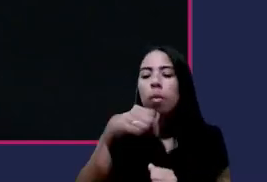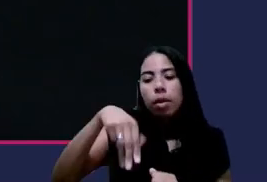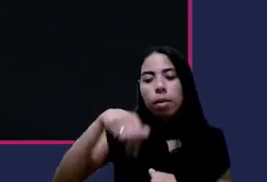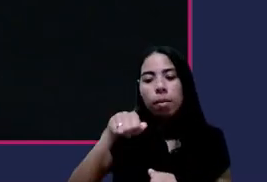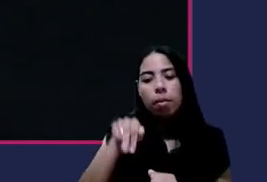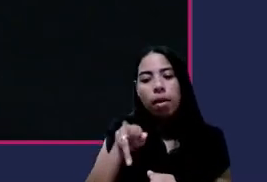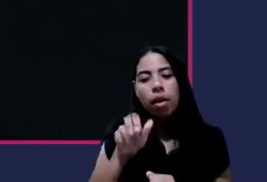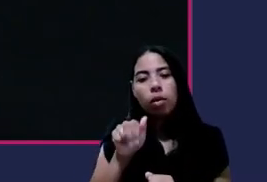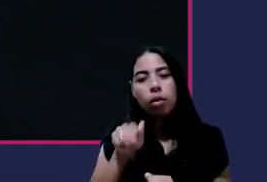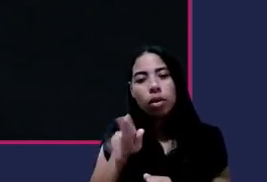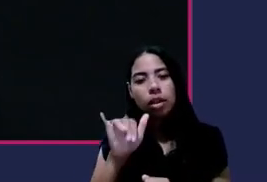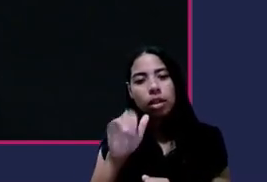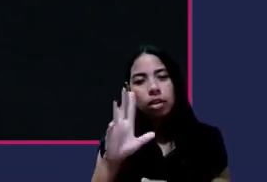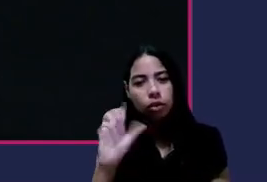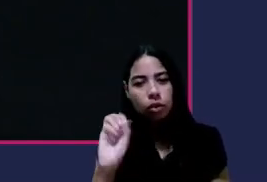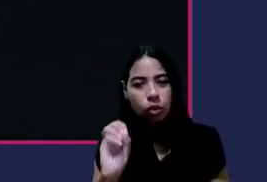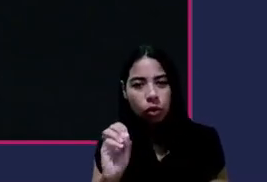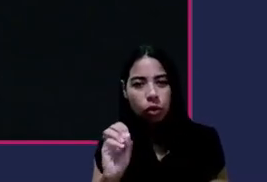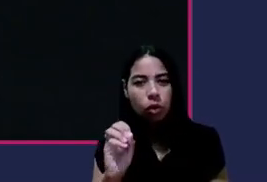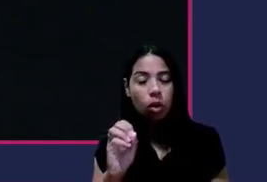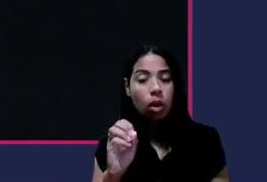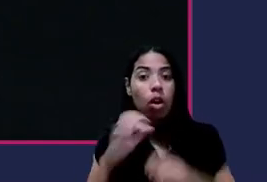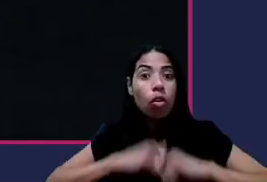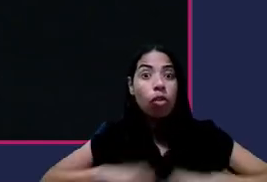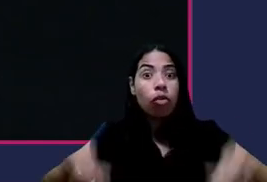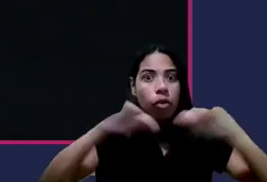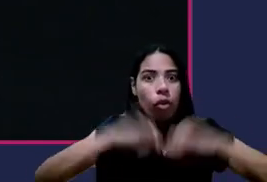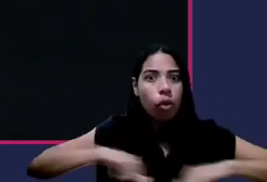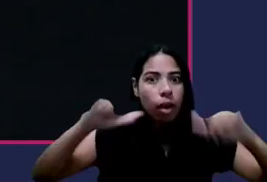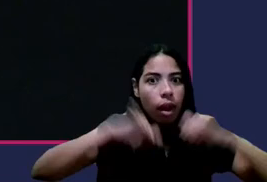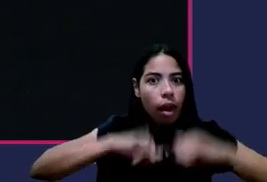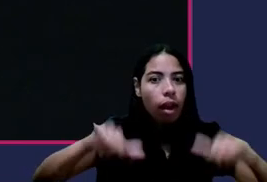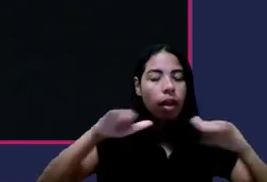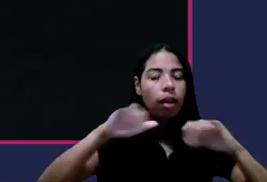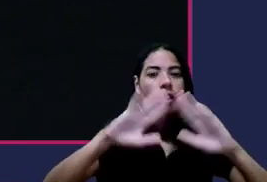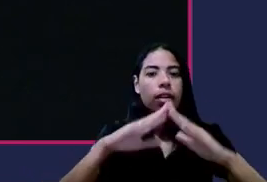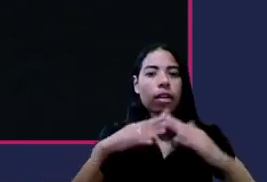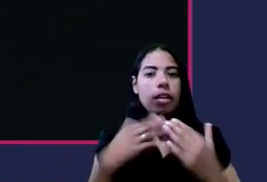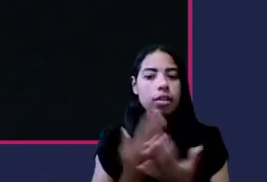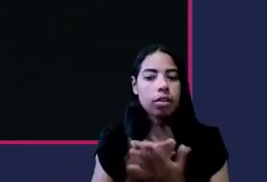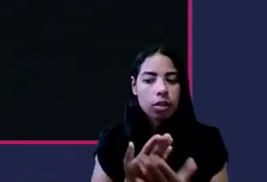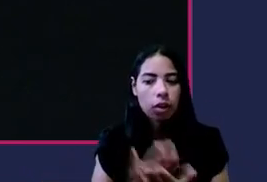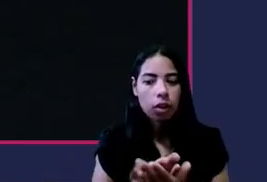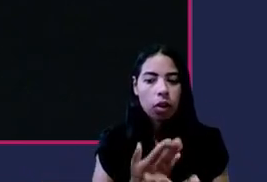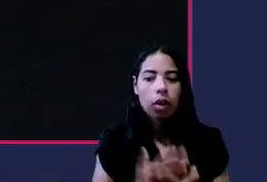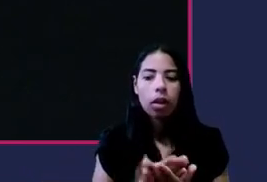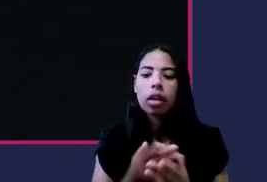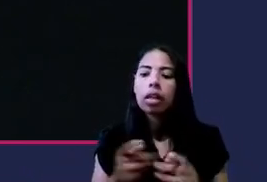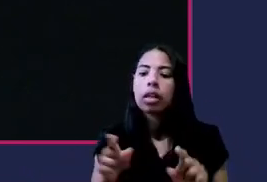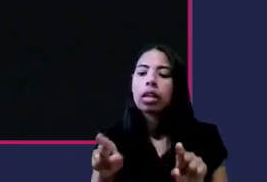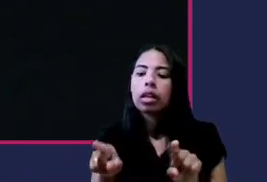with Maurício de Souza. And it's being distributed at schools.